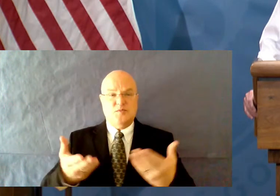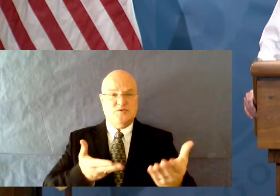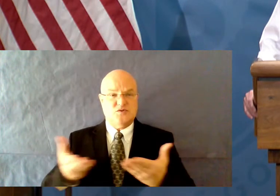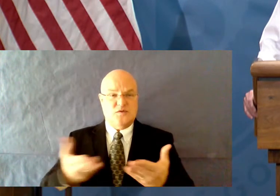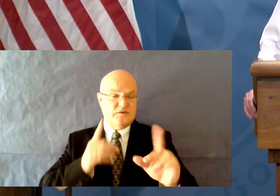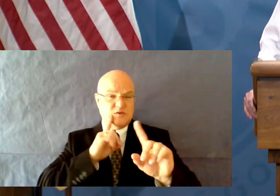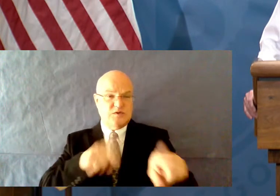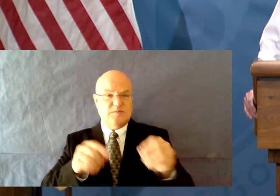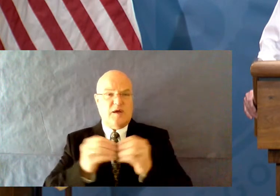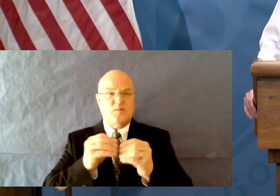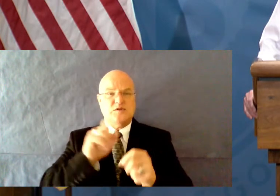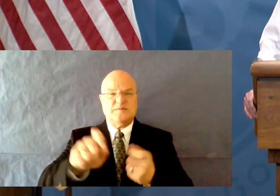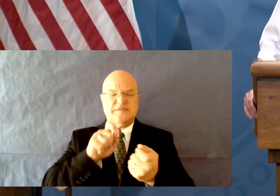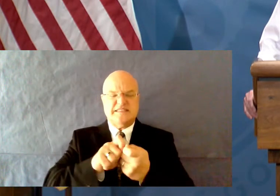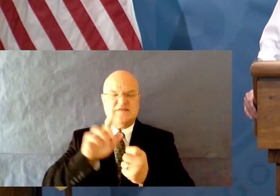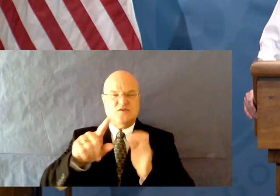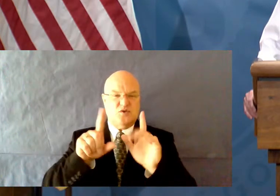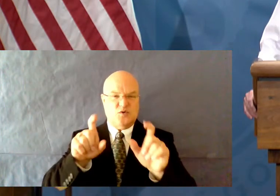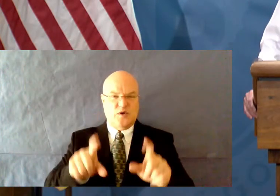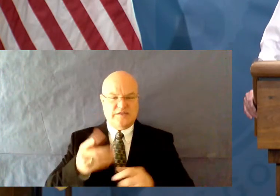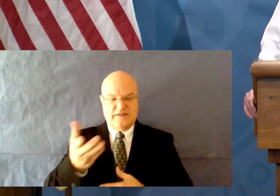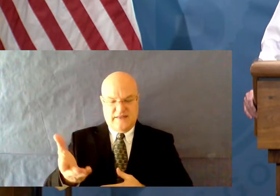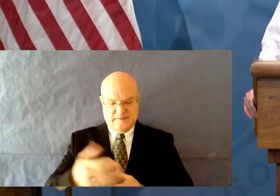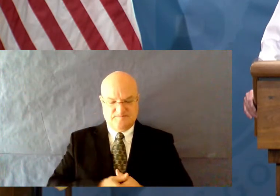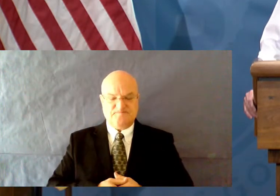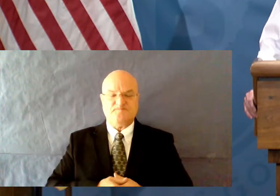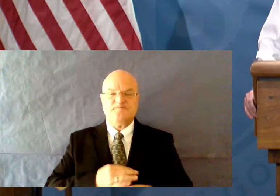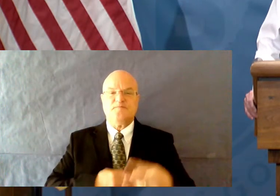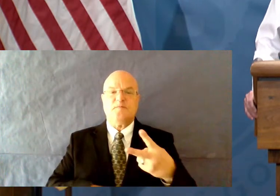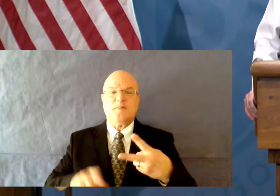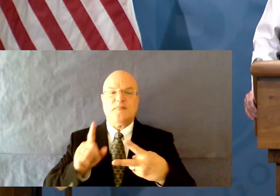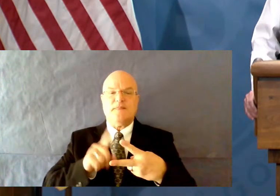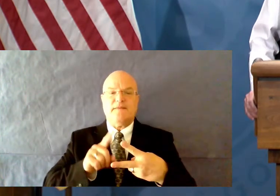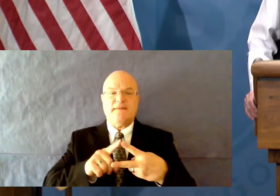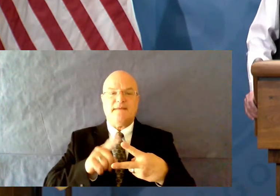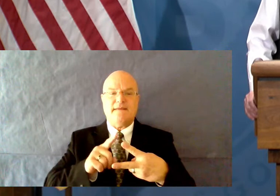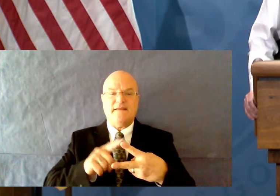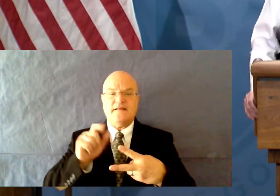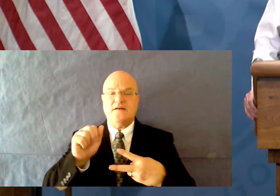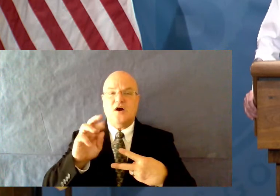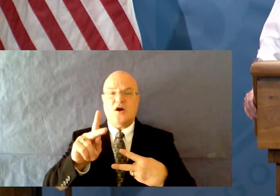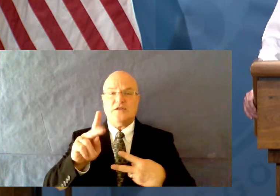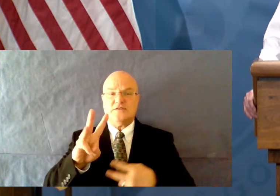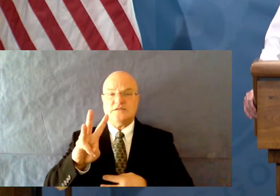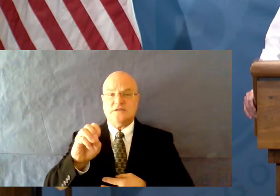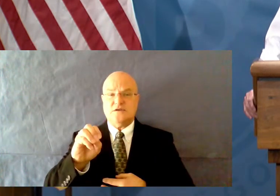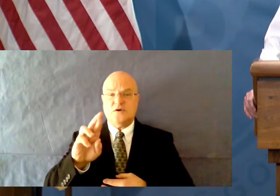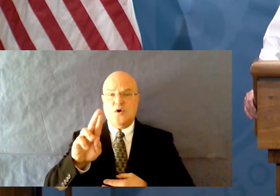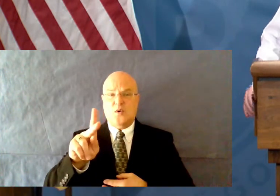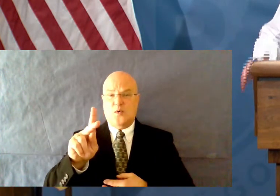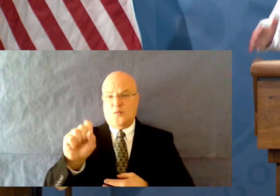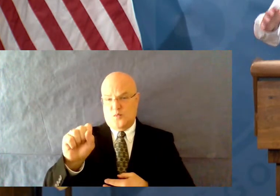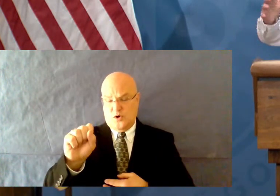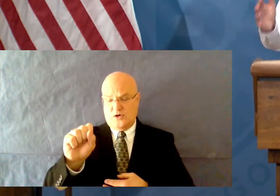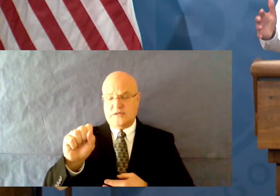more specifically to your question there. In terms of Arkansas Works, let